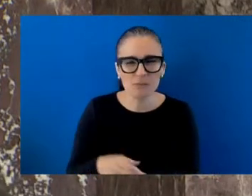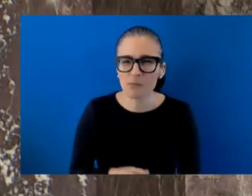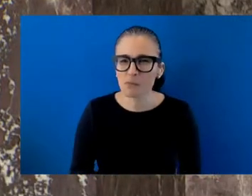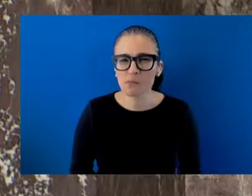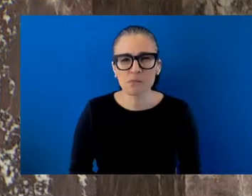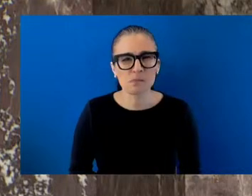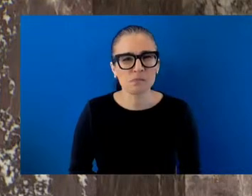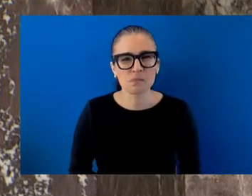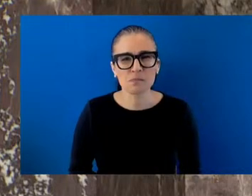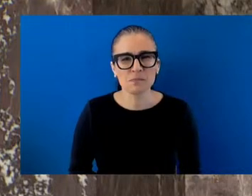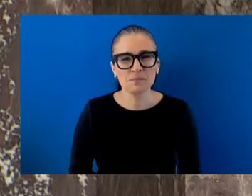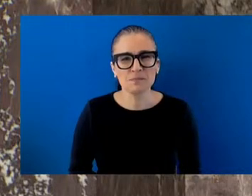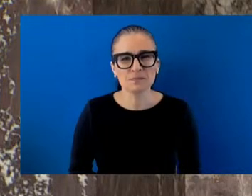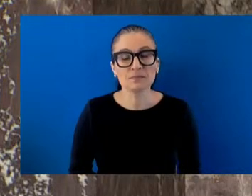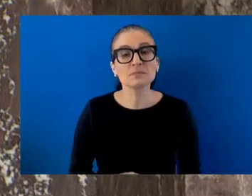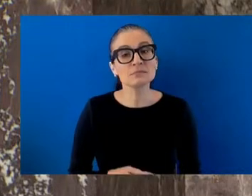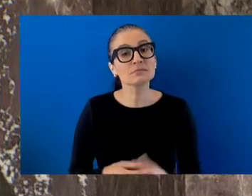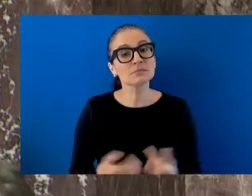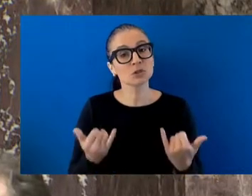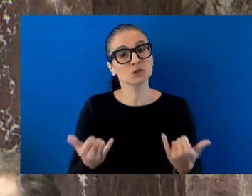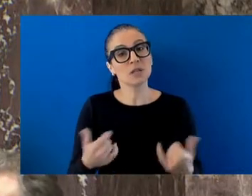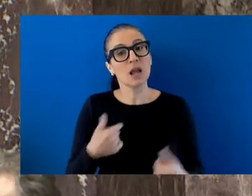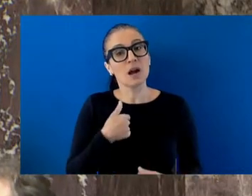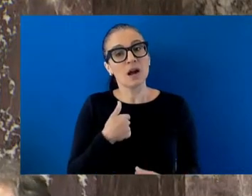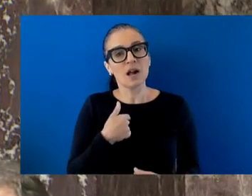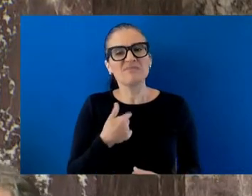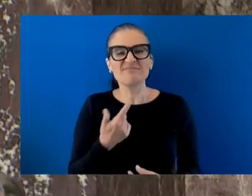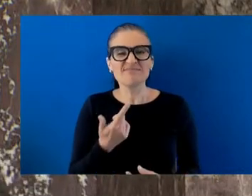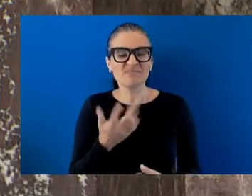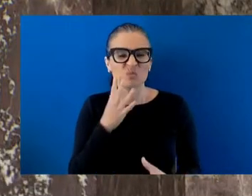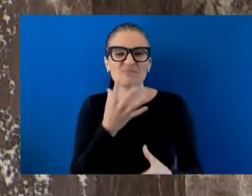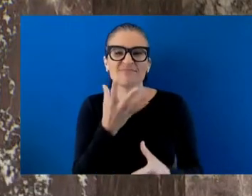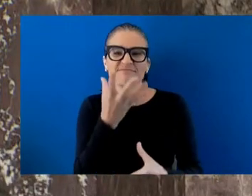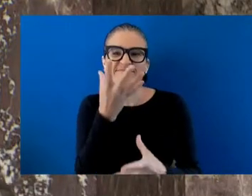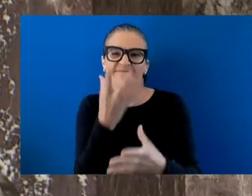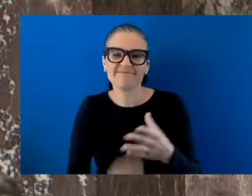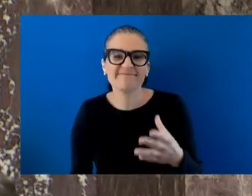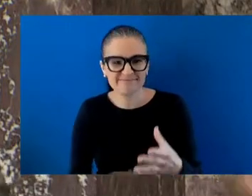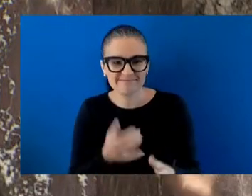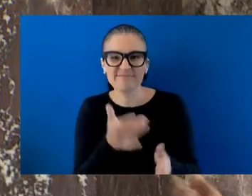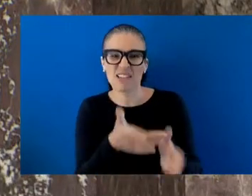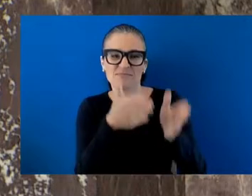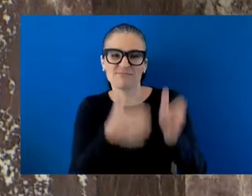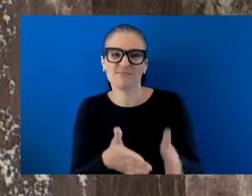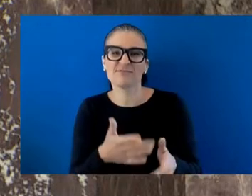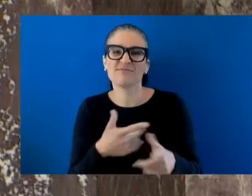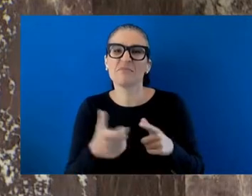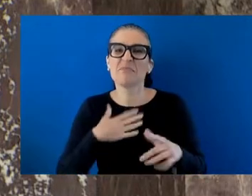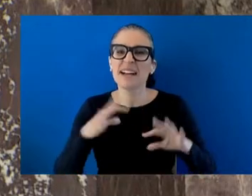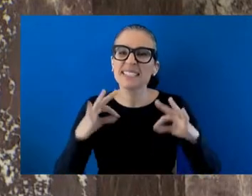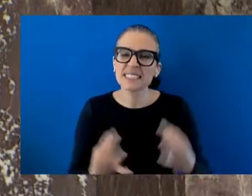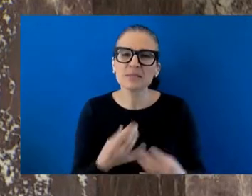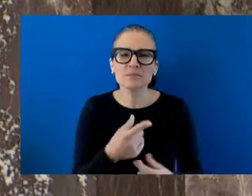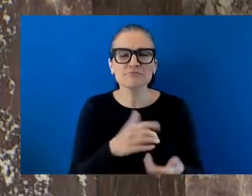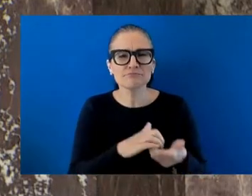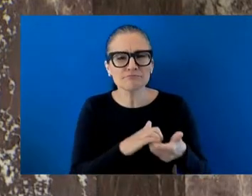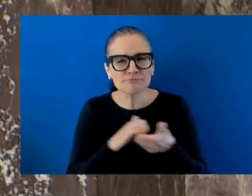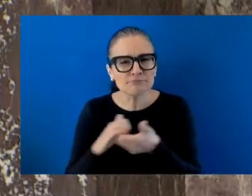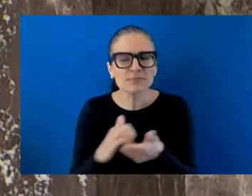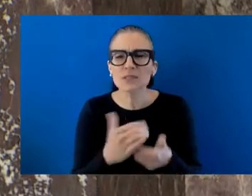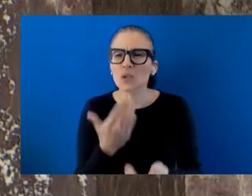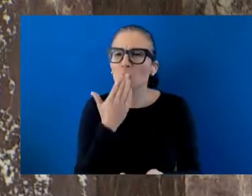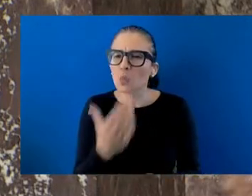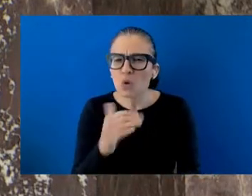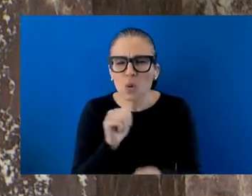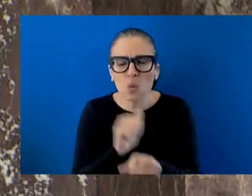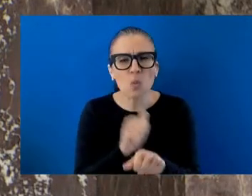important in my team, somebody who works very well with the teams here, who works well with Ms. P, who works well with Laura from our